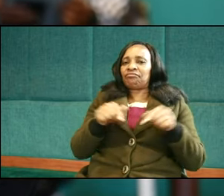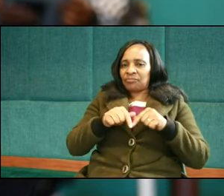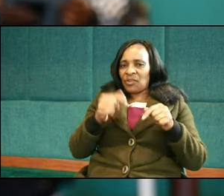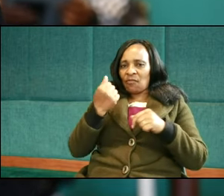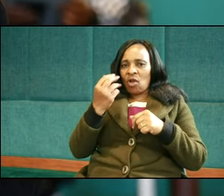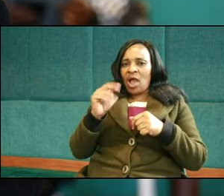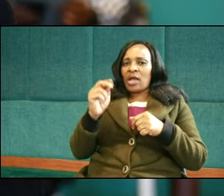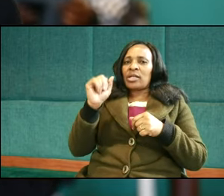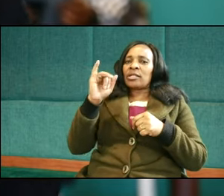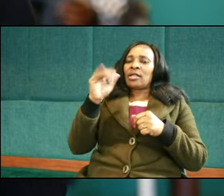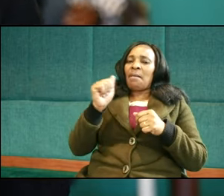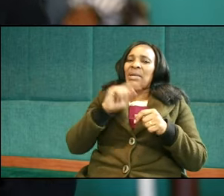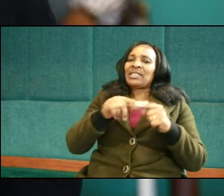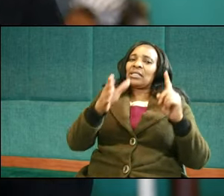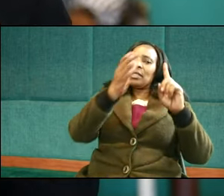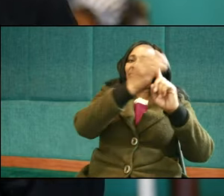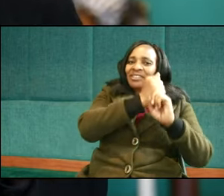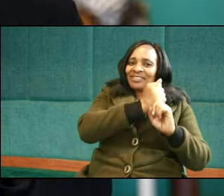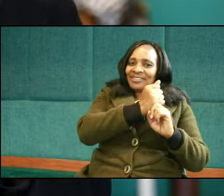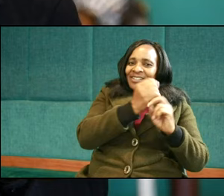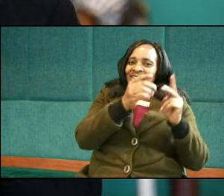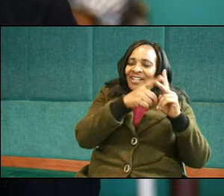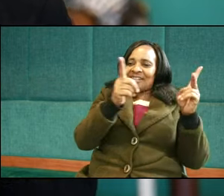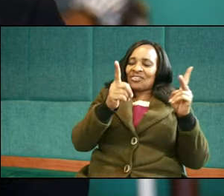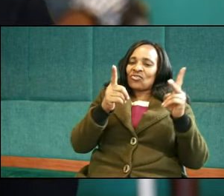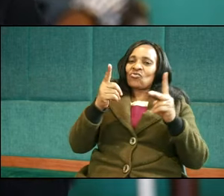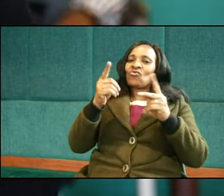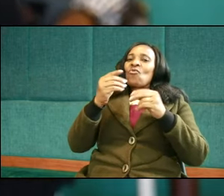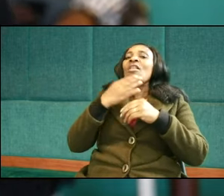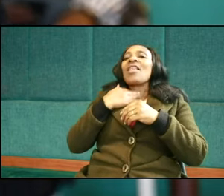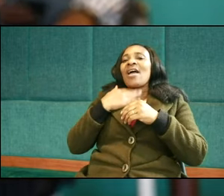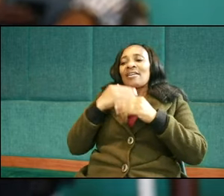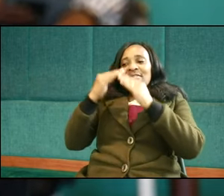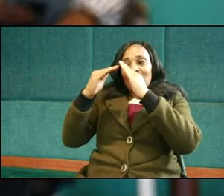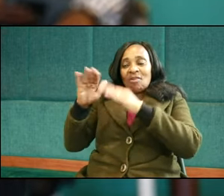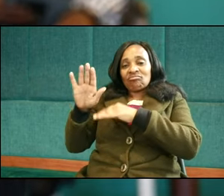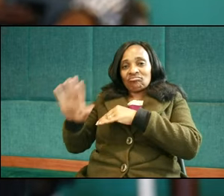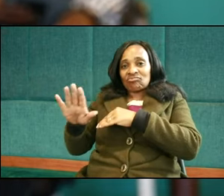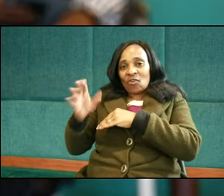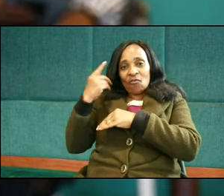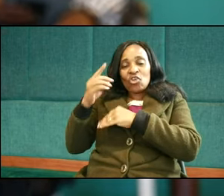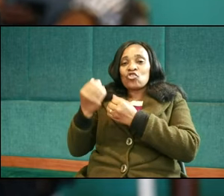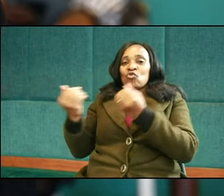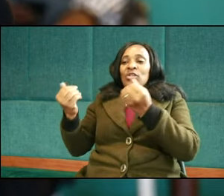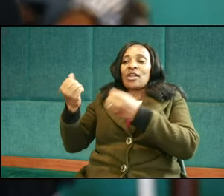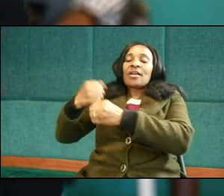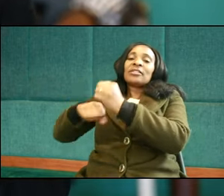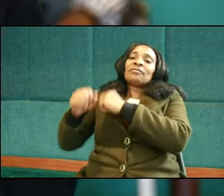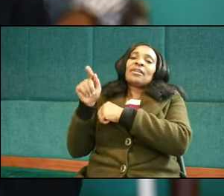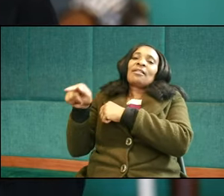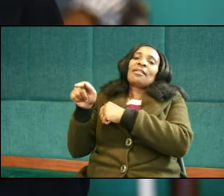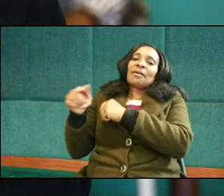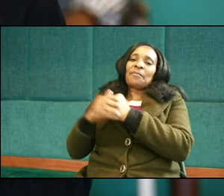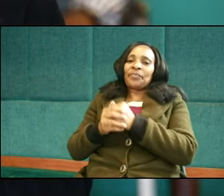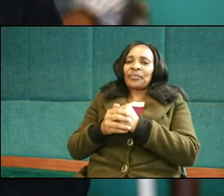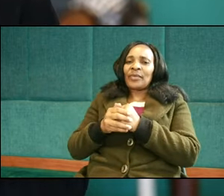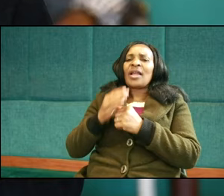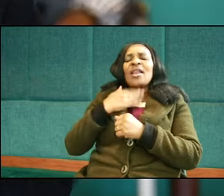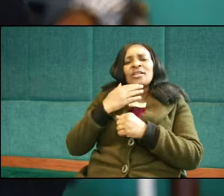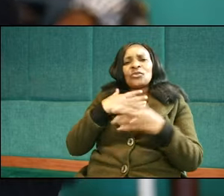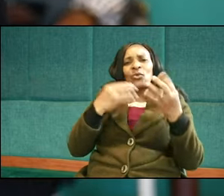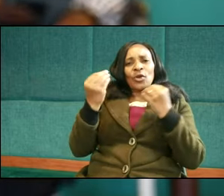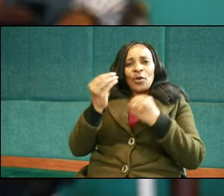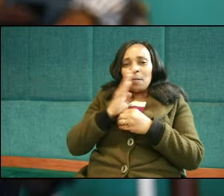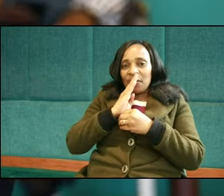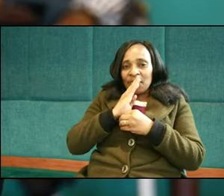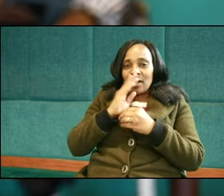quickly adapted and started to like the orphanage and the activities that were going on. She liked going for breakfast